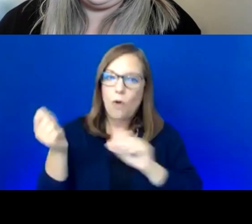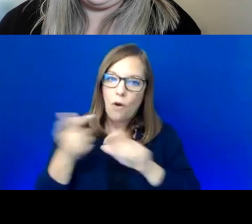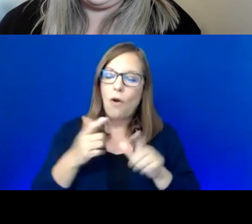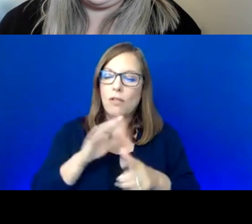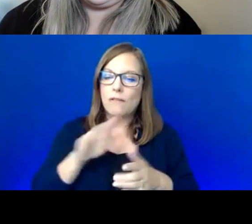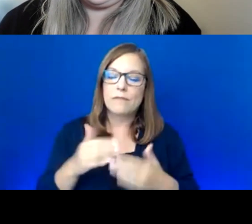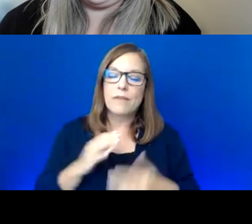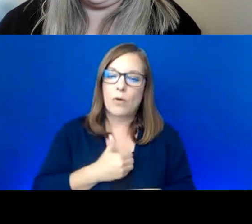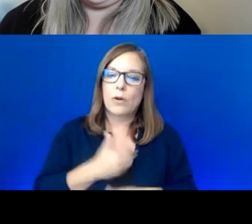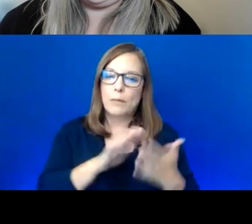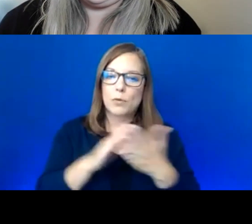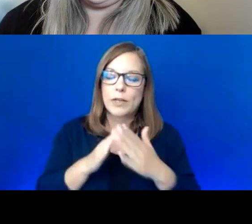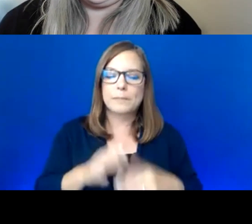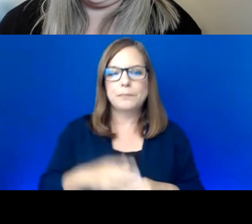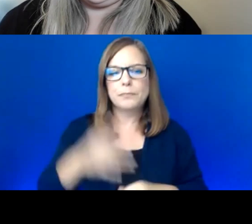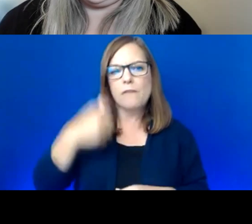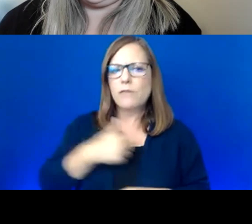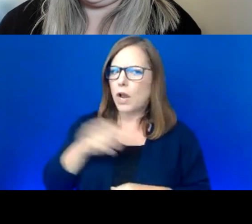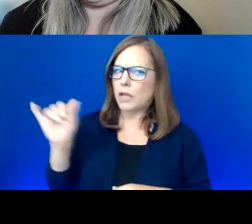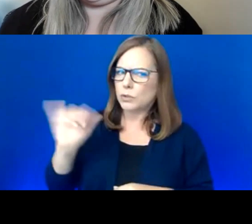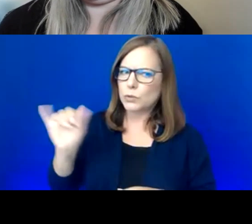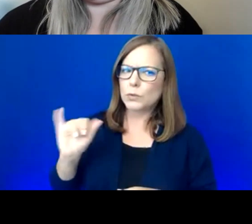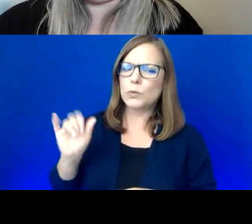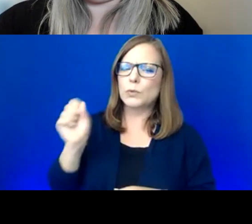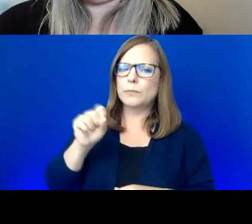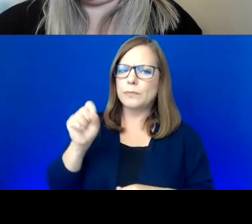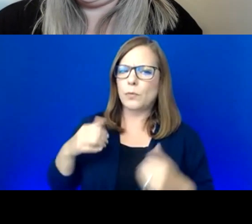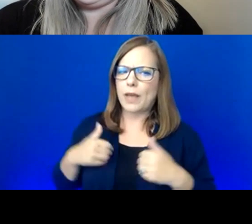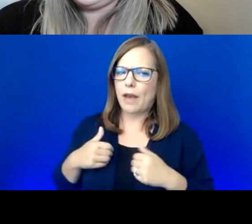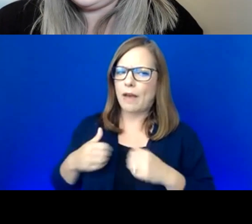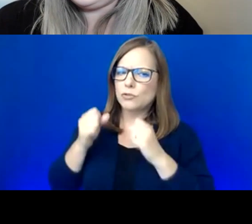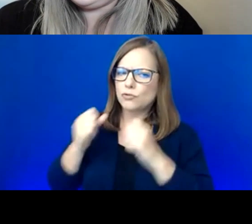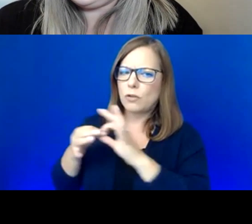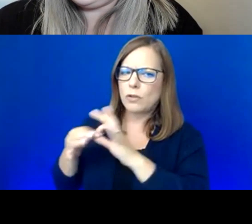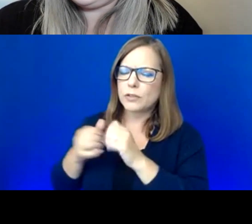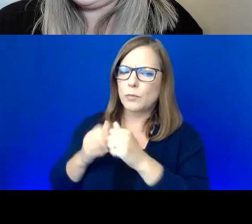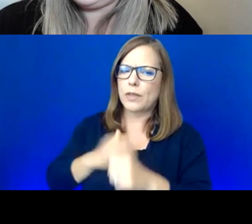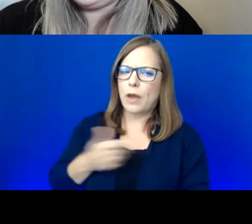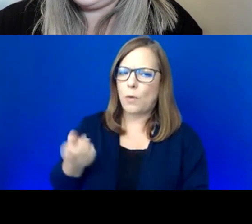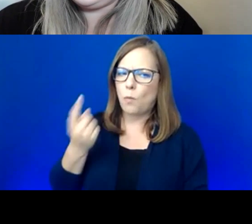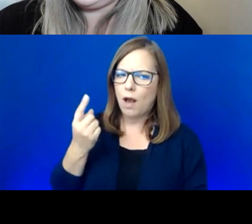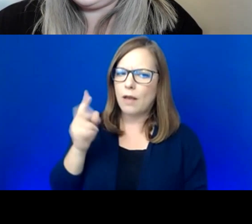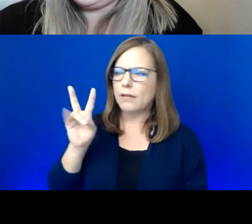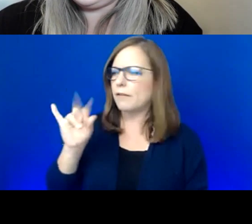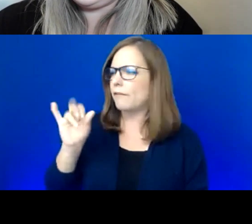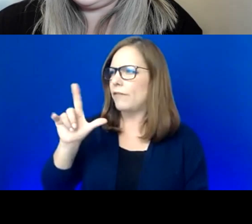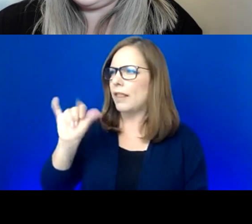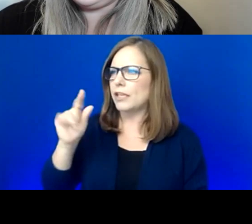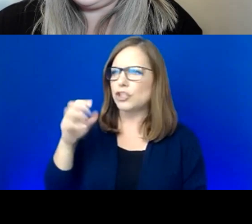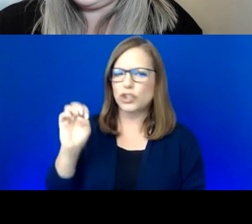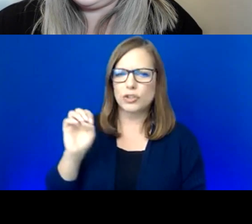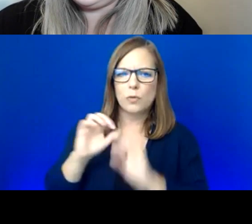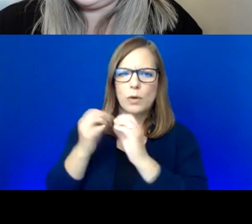And for us too, we have a strong relationship with our One Village organization in our county.